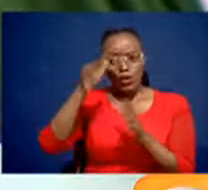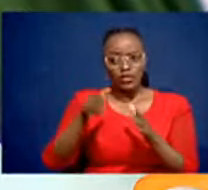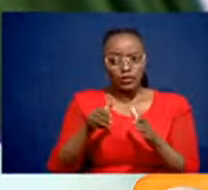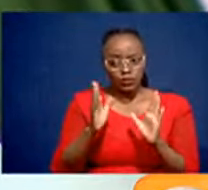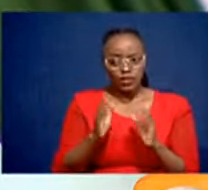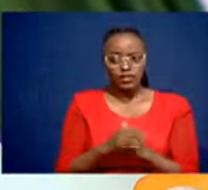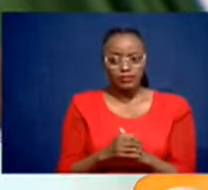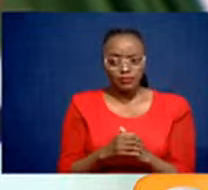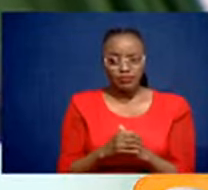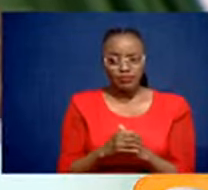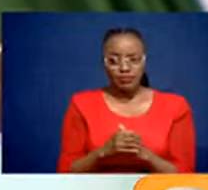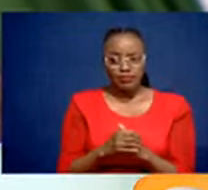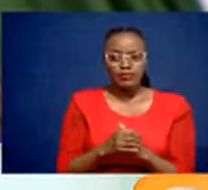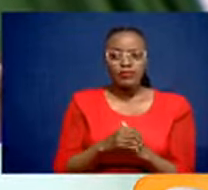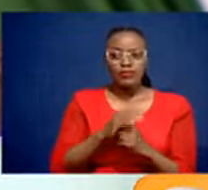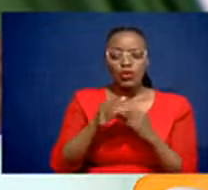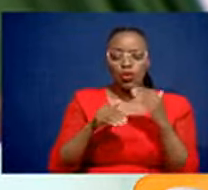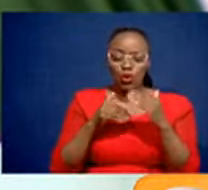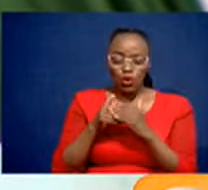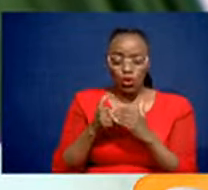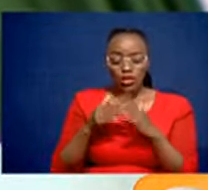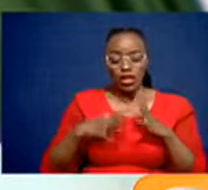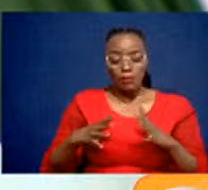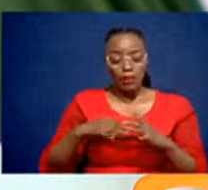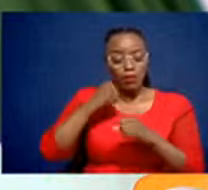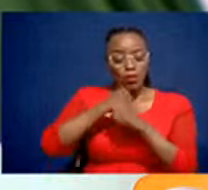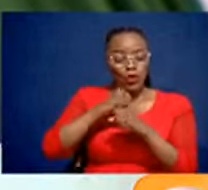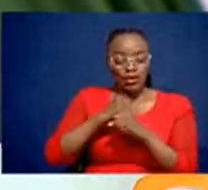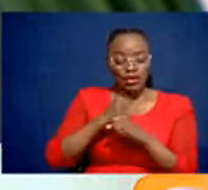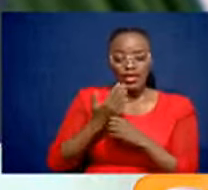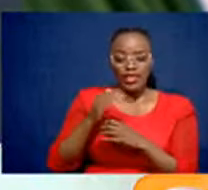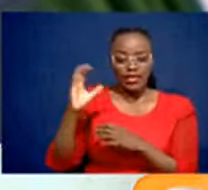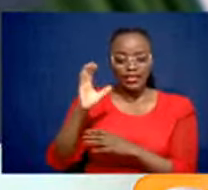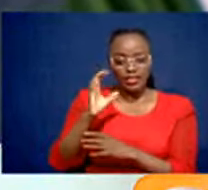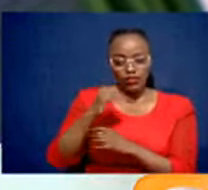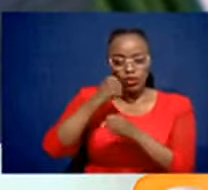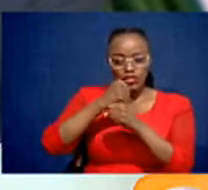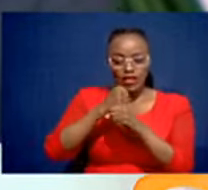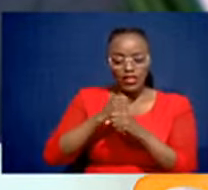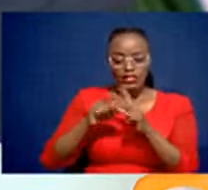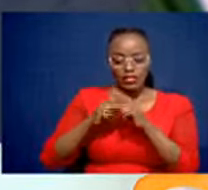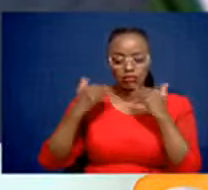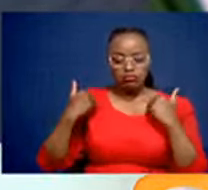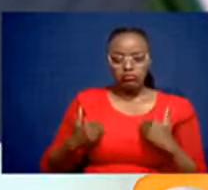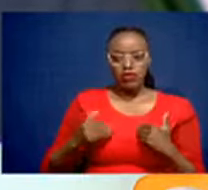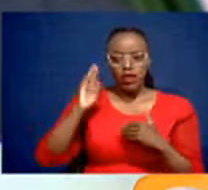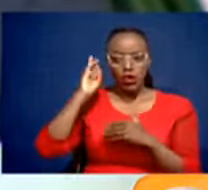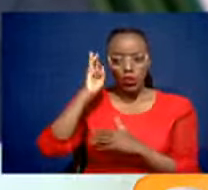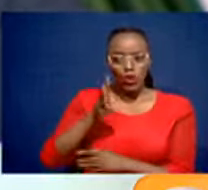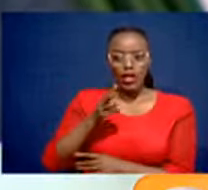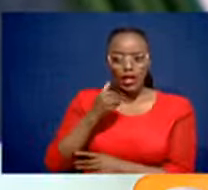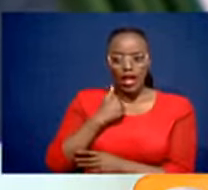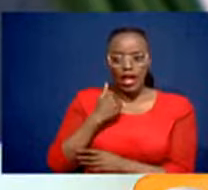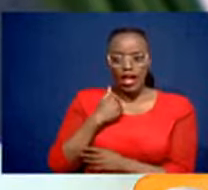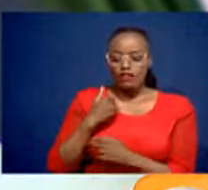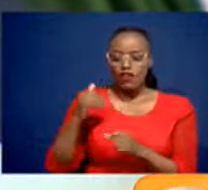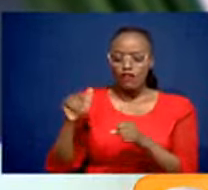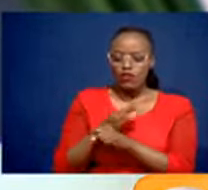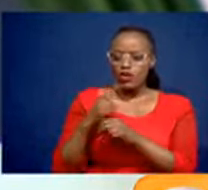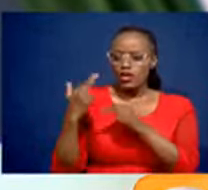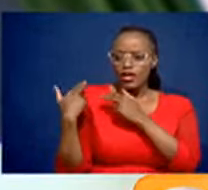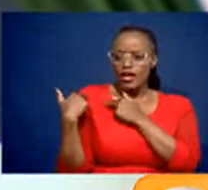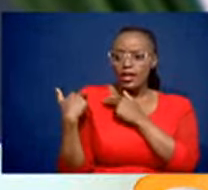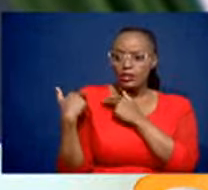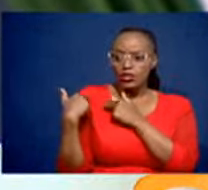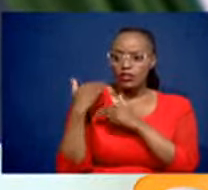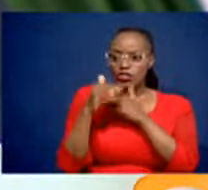Every officer in the public service, starting with me, shall be held to full account